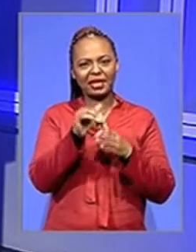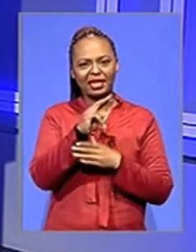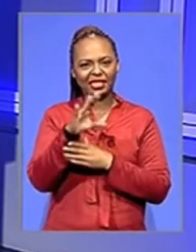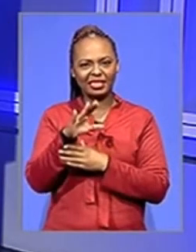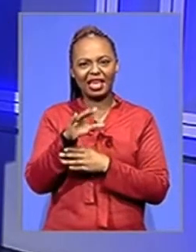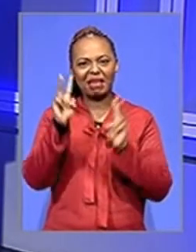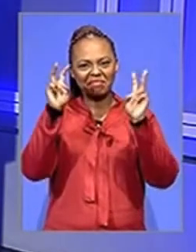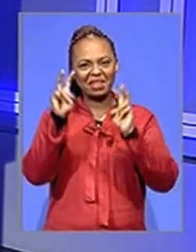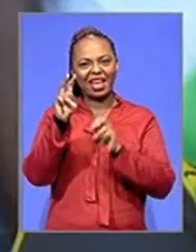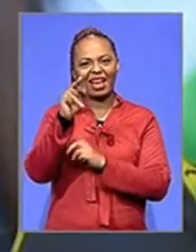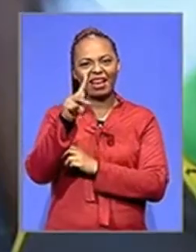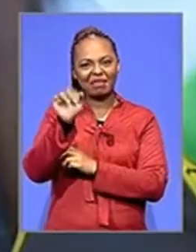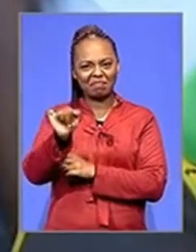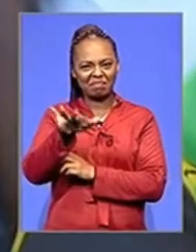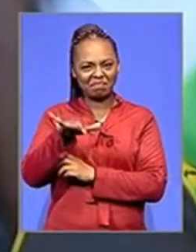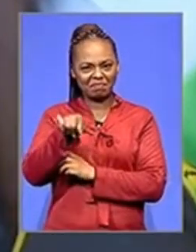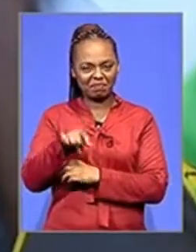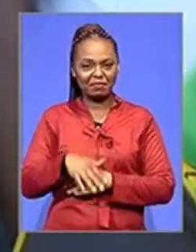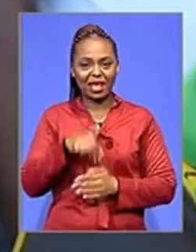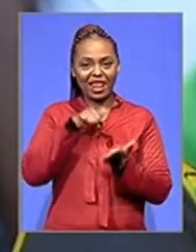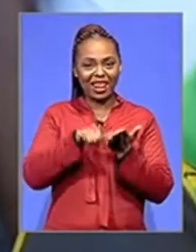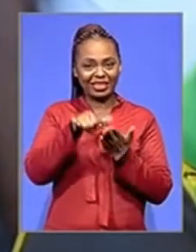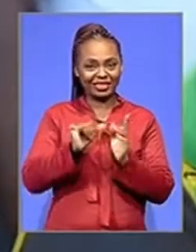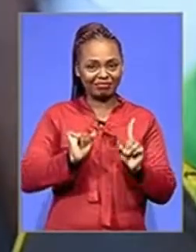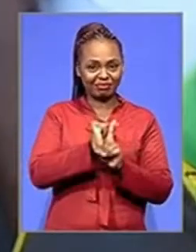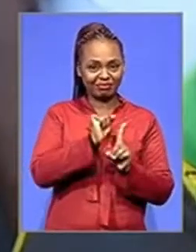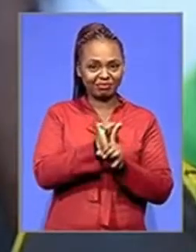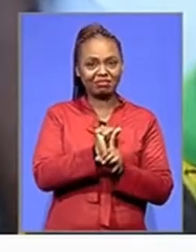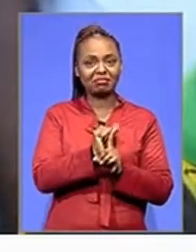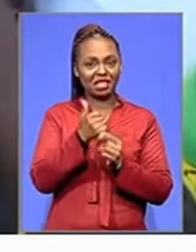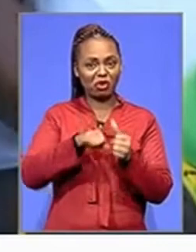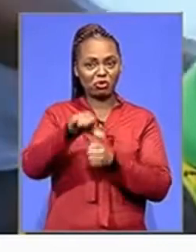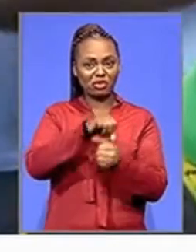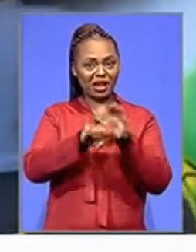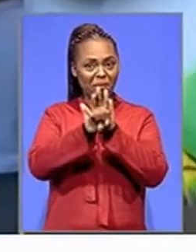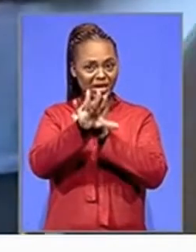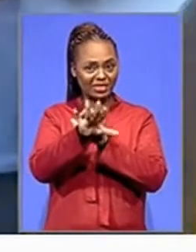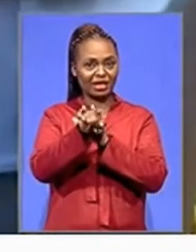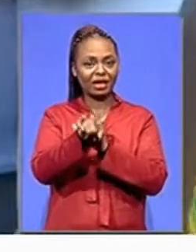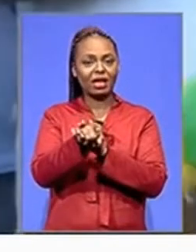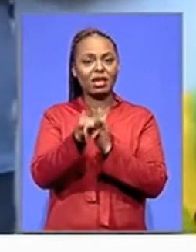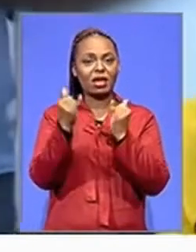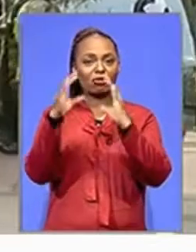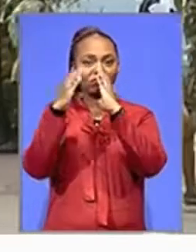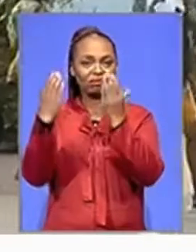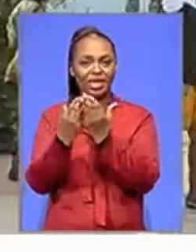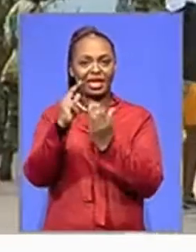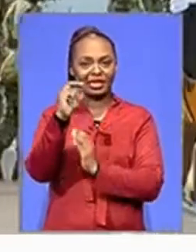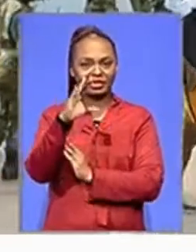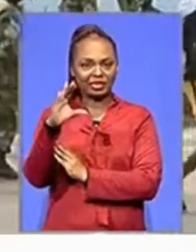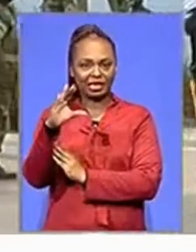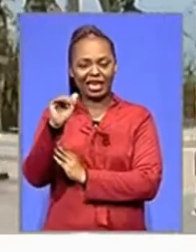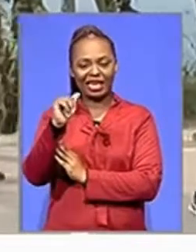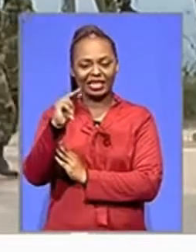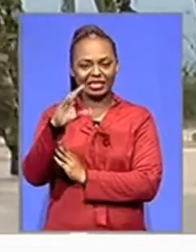Nkandla. Ka lengwalong leo le kitimago go marangrang a dikgokaganyo, komiti-phethisi ya bosetshaba ya ANC e